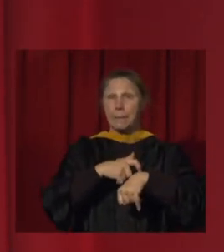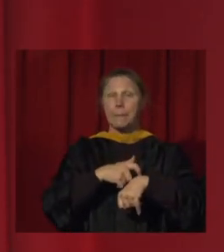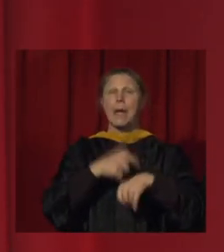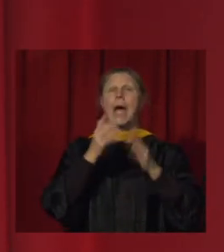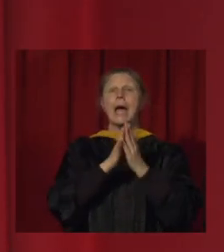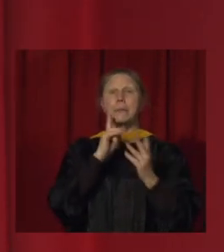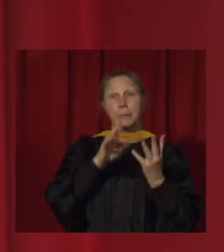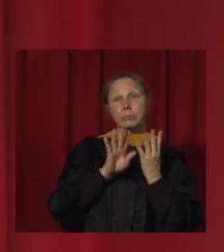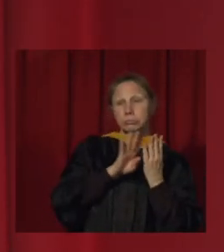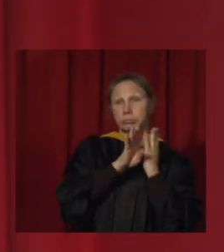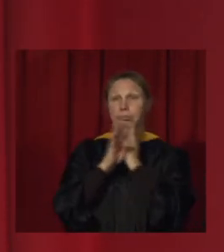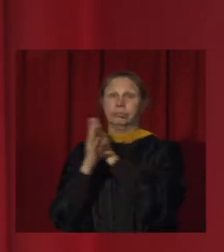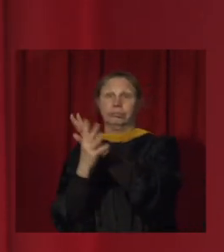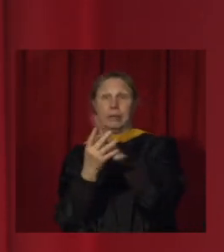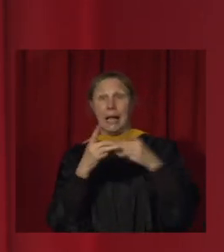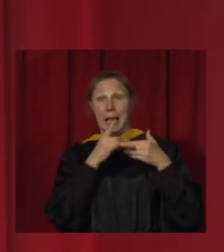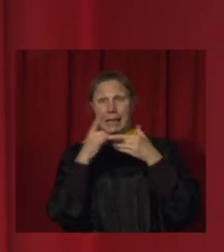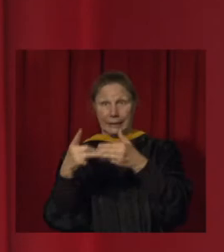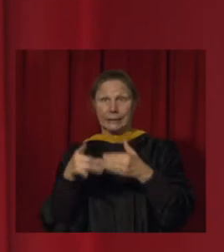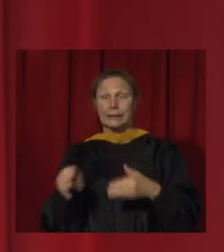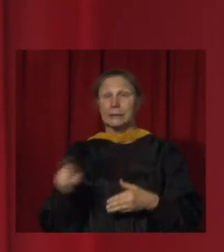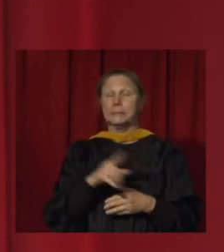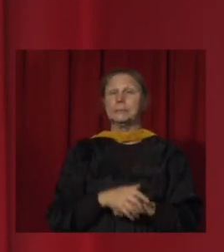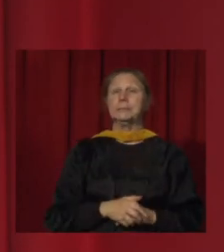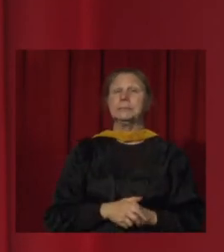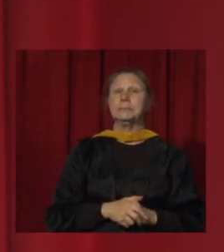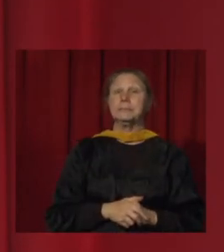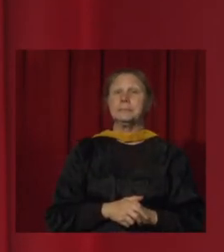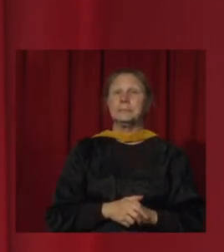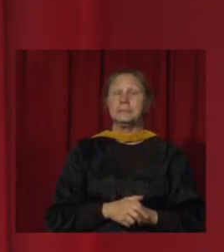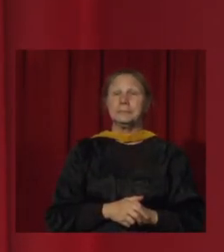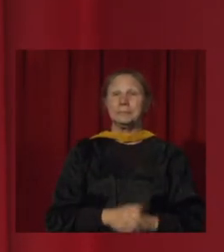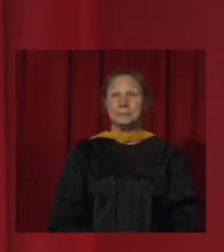the marshals to assist the graduates to the platform.